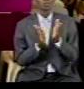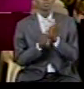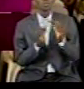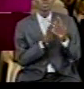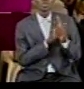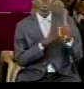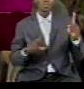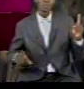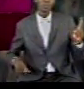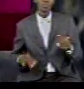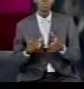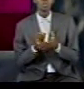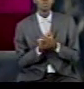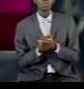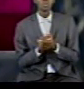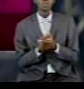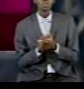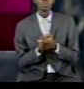Then thirdly,